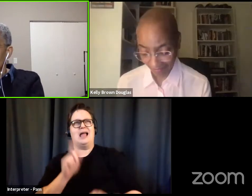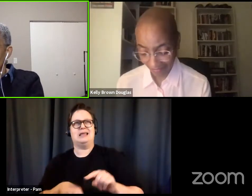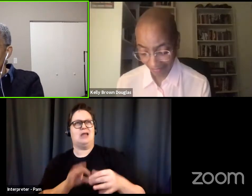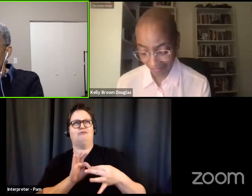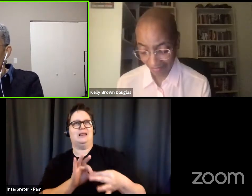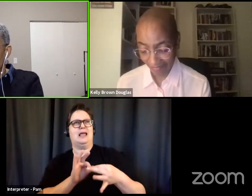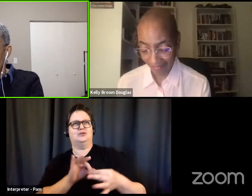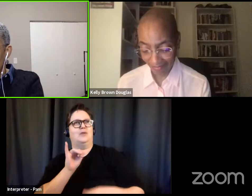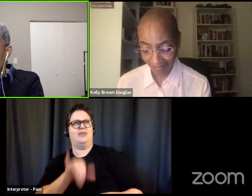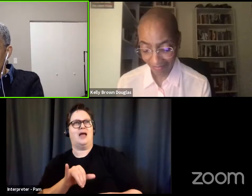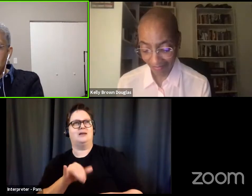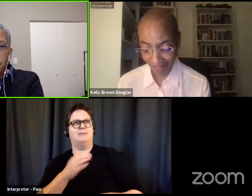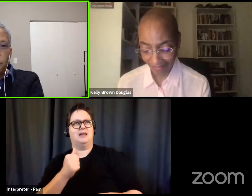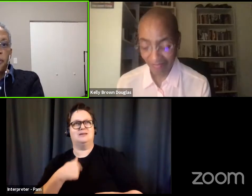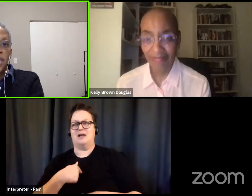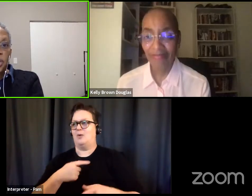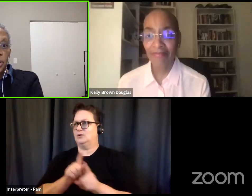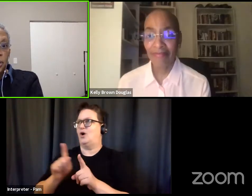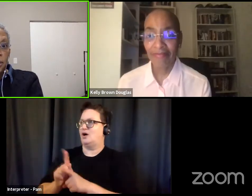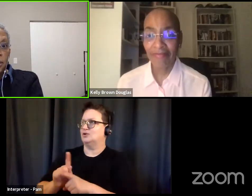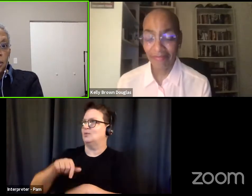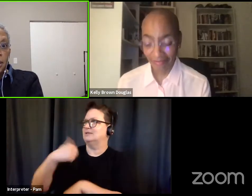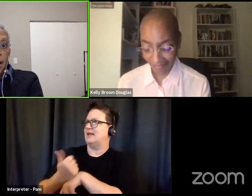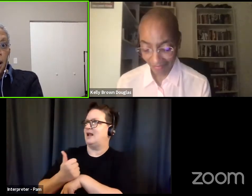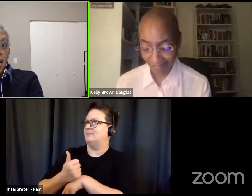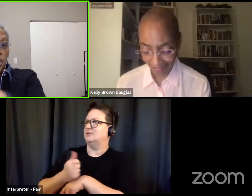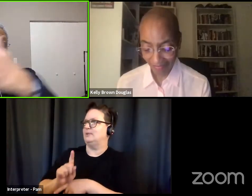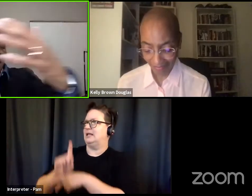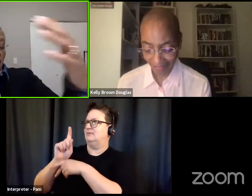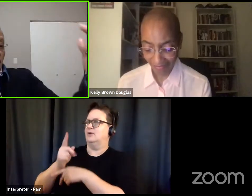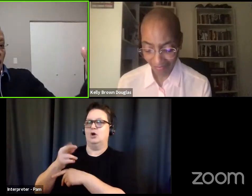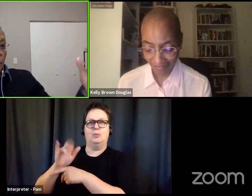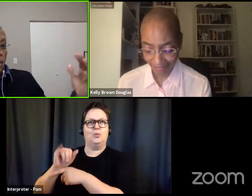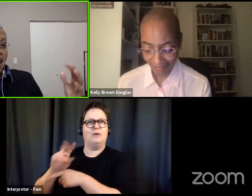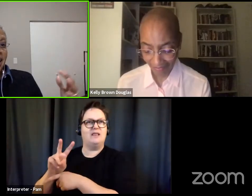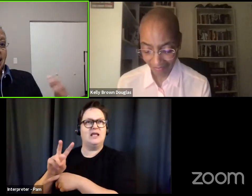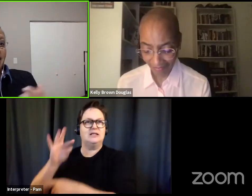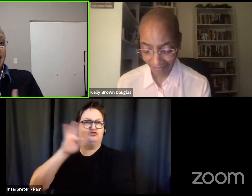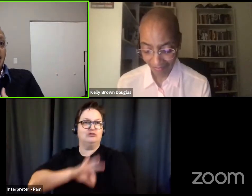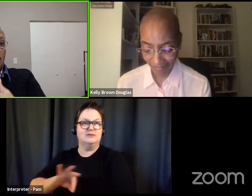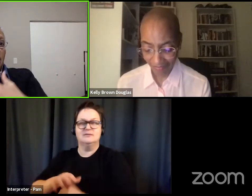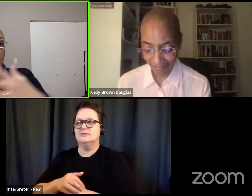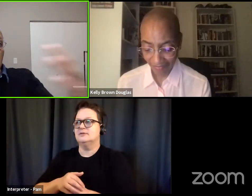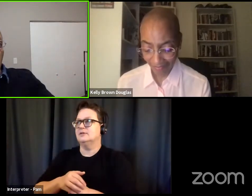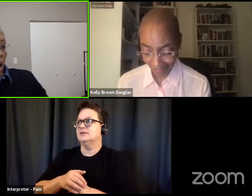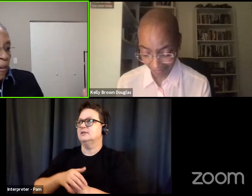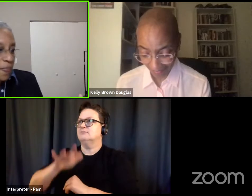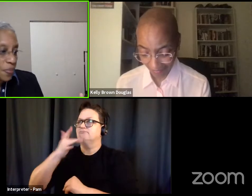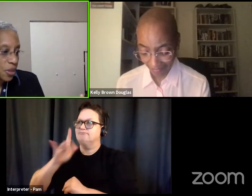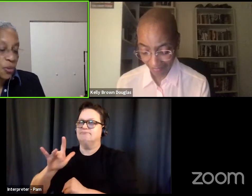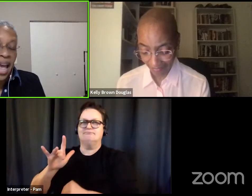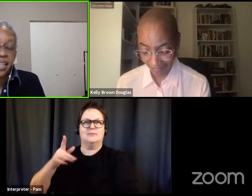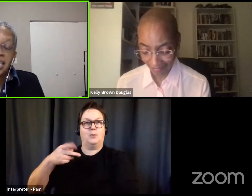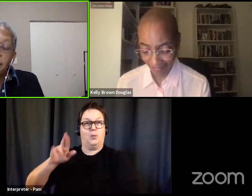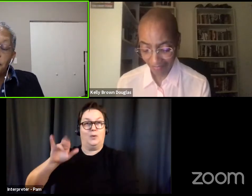also set up to be privileged and to be protected against the reality of